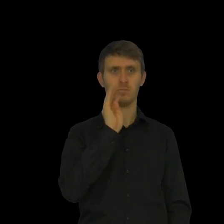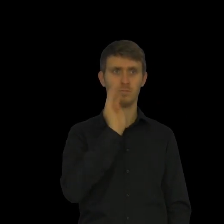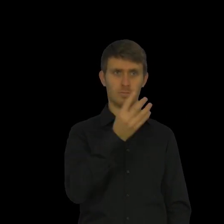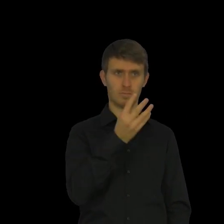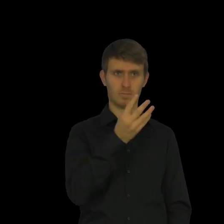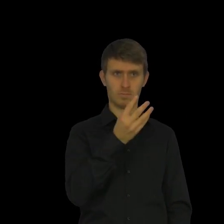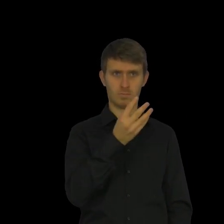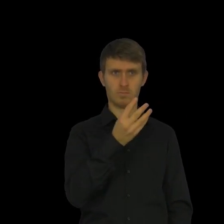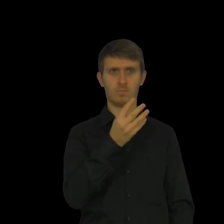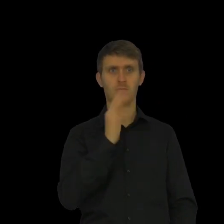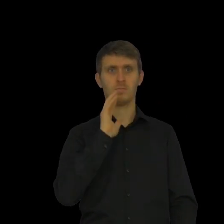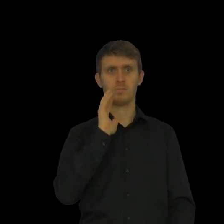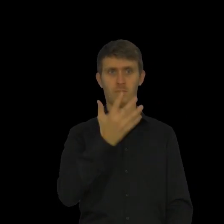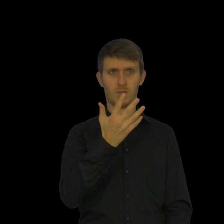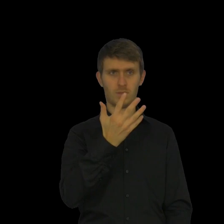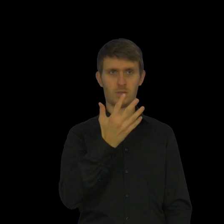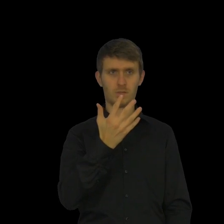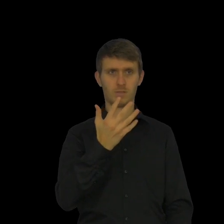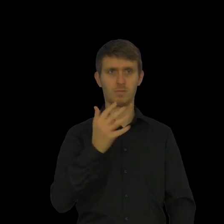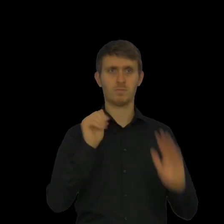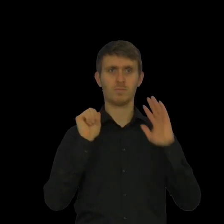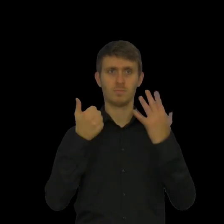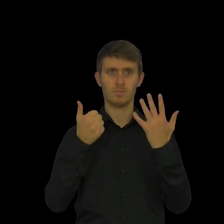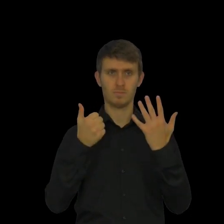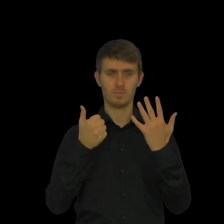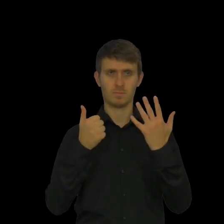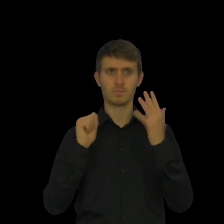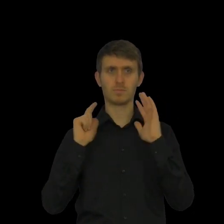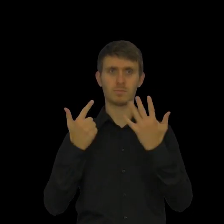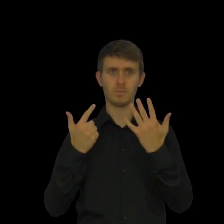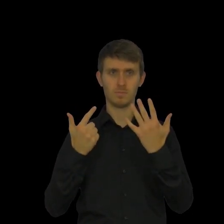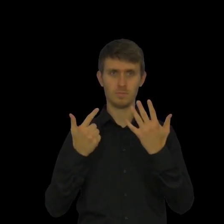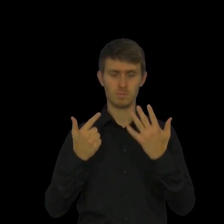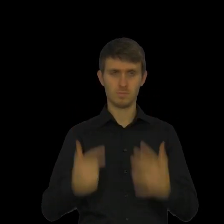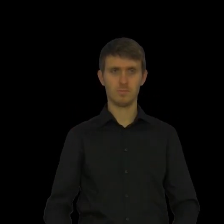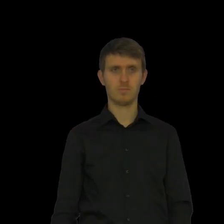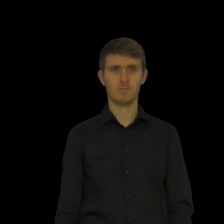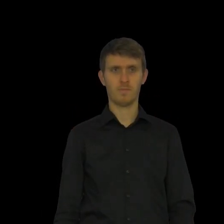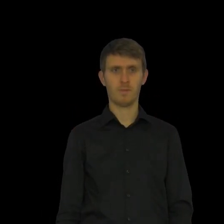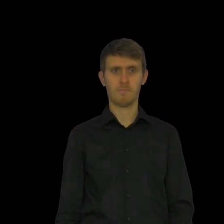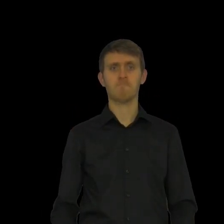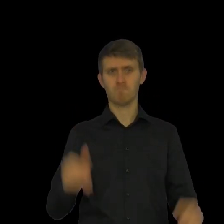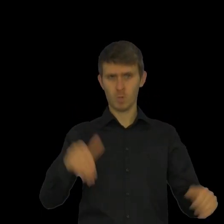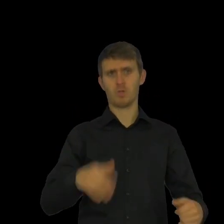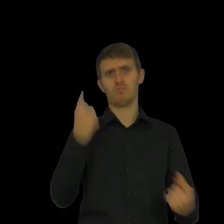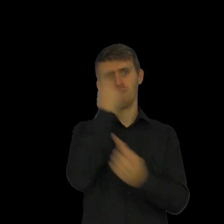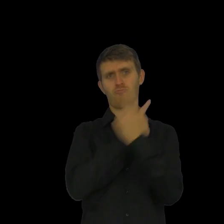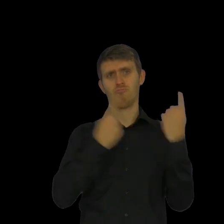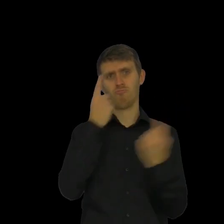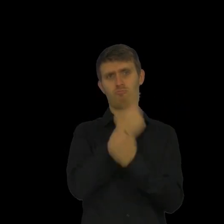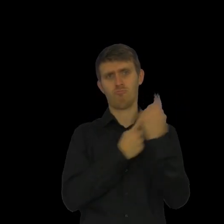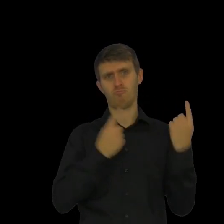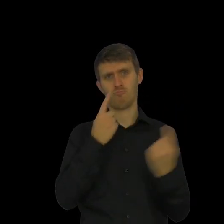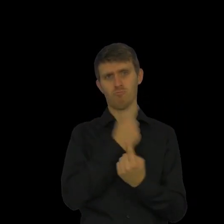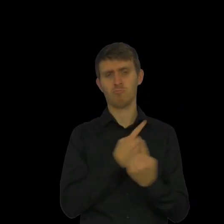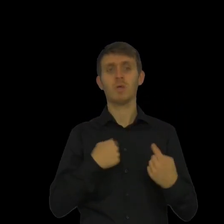one two three four five six seven so you